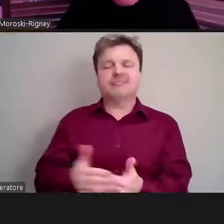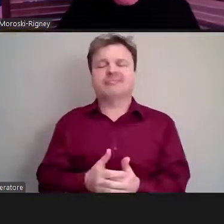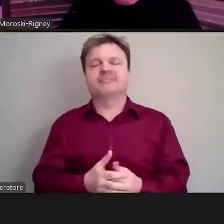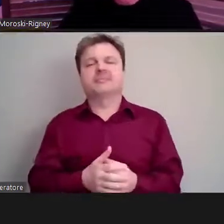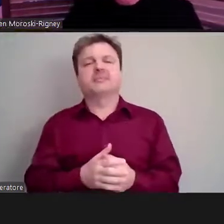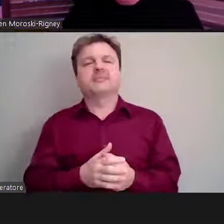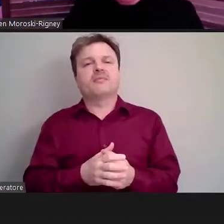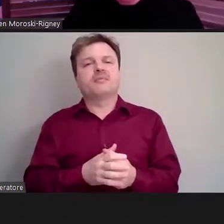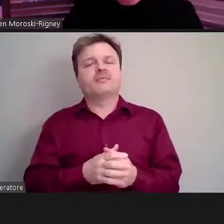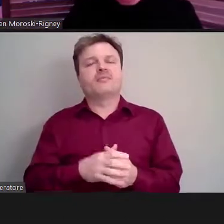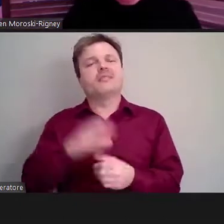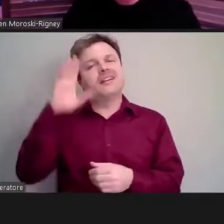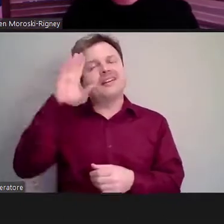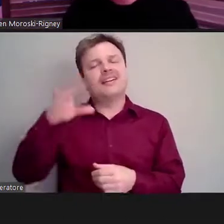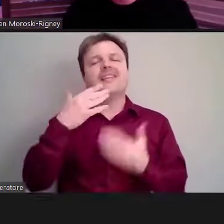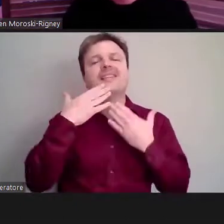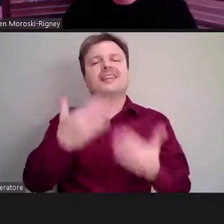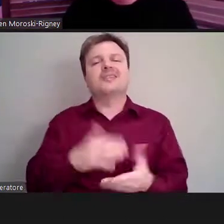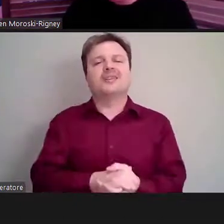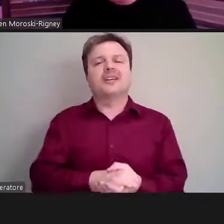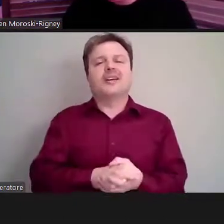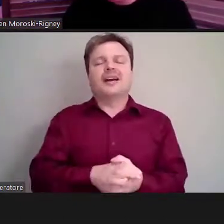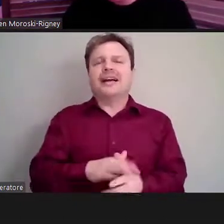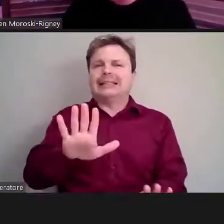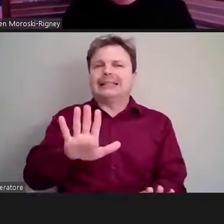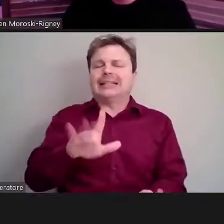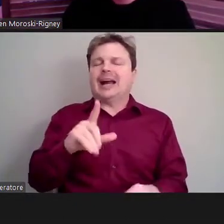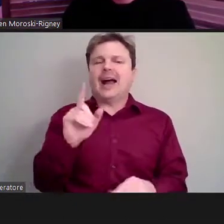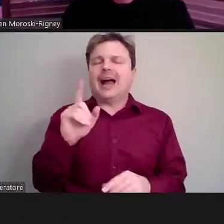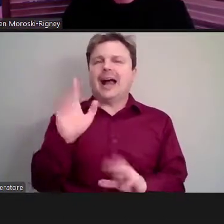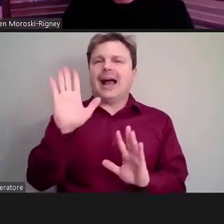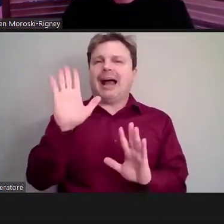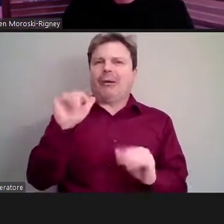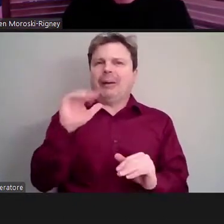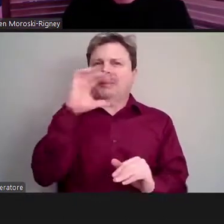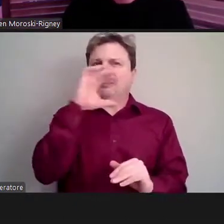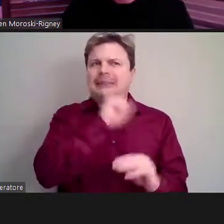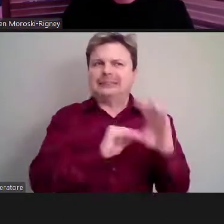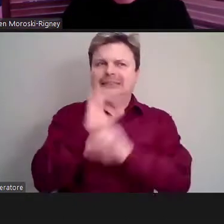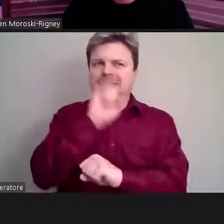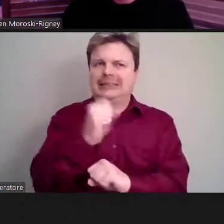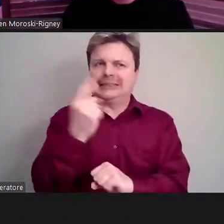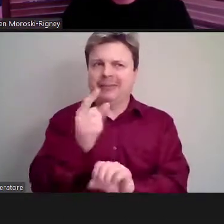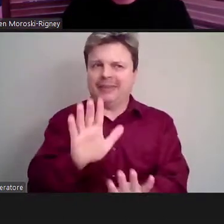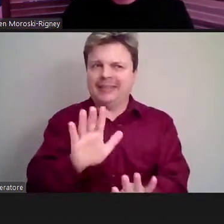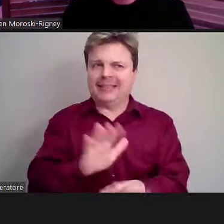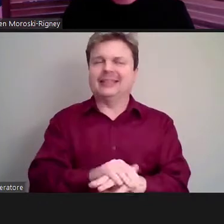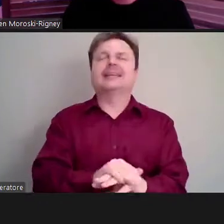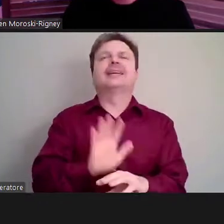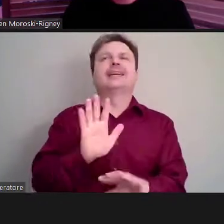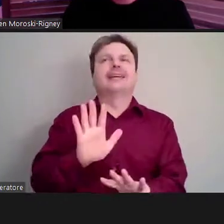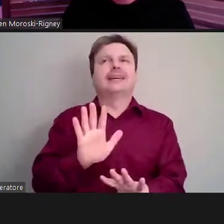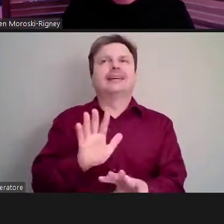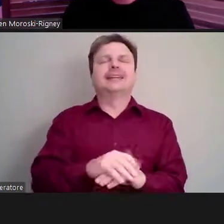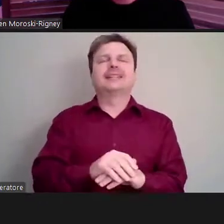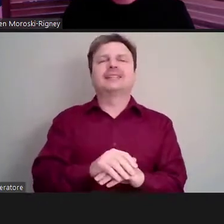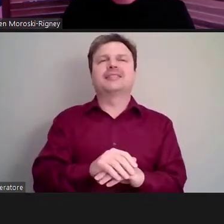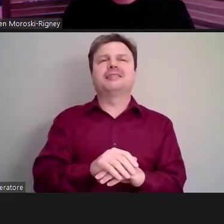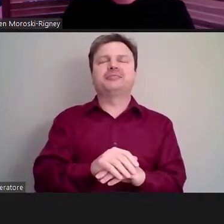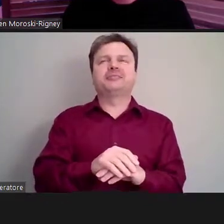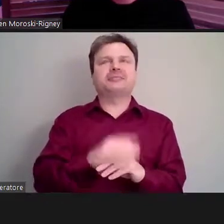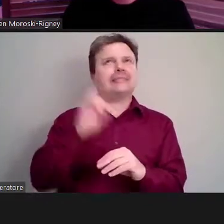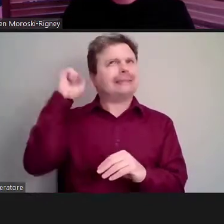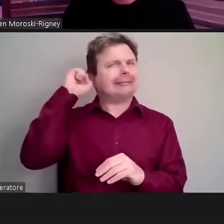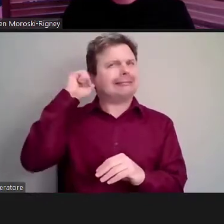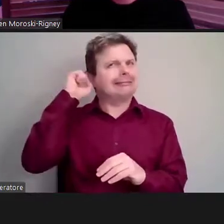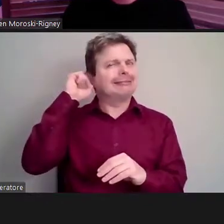you. I truly hope I didn't miss something, but am I meant to be, I knew I was meant to